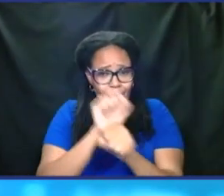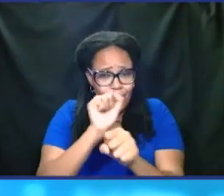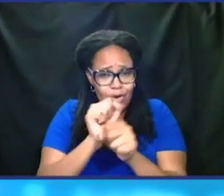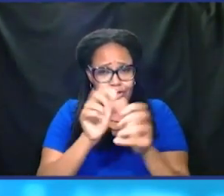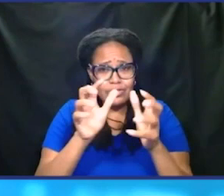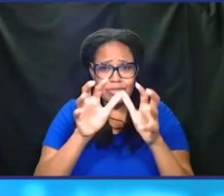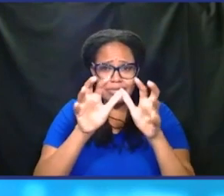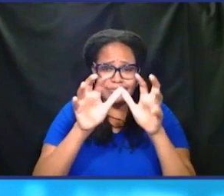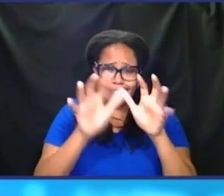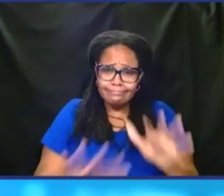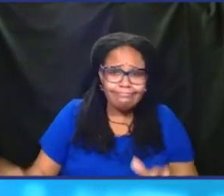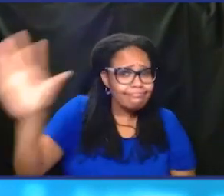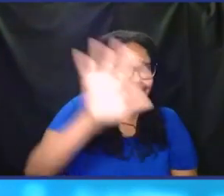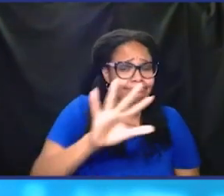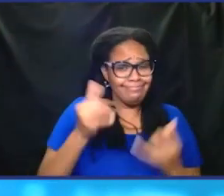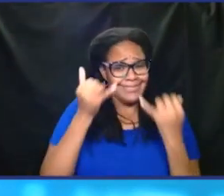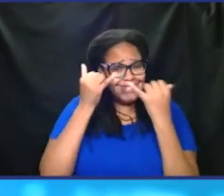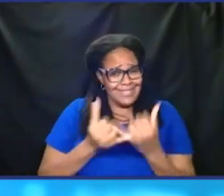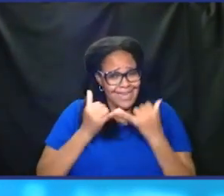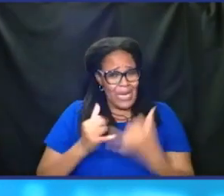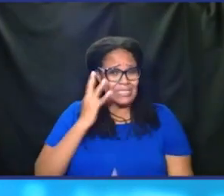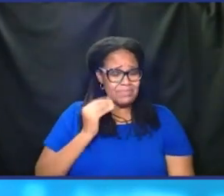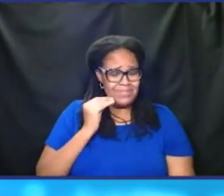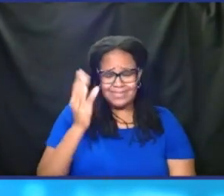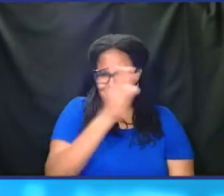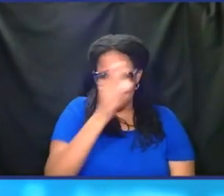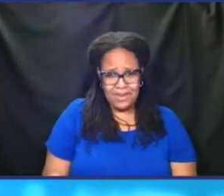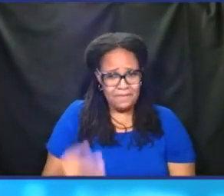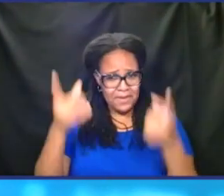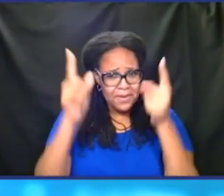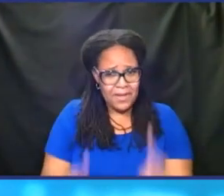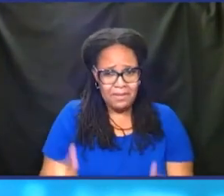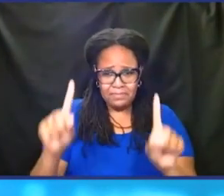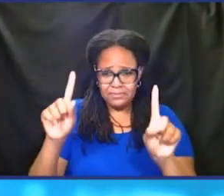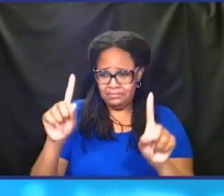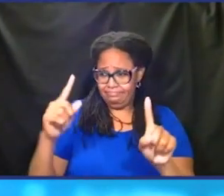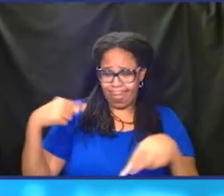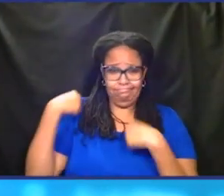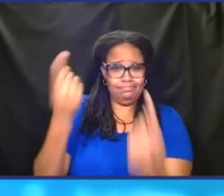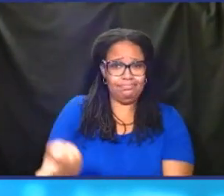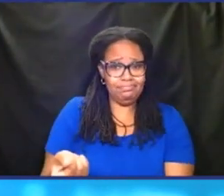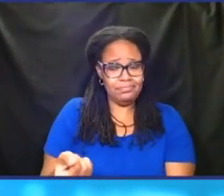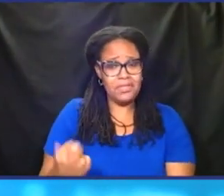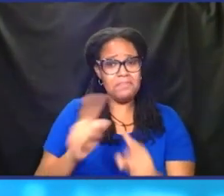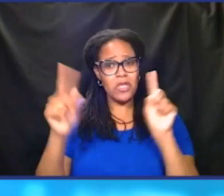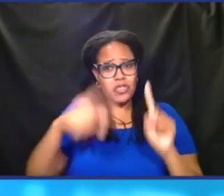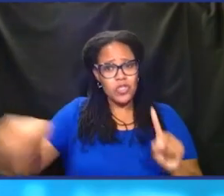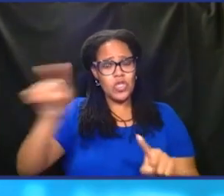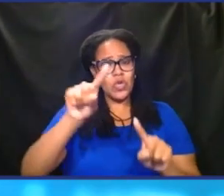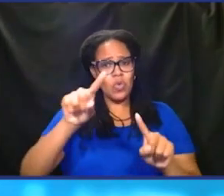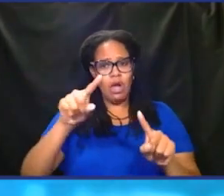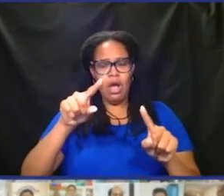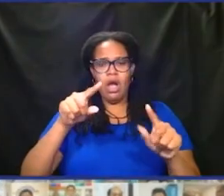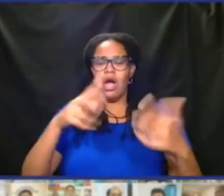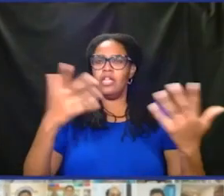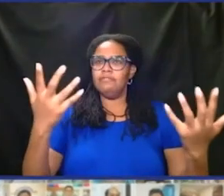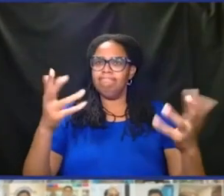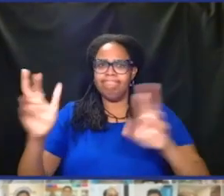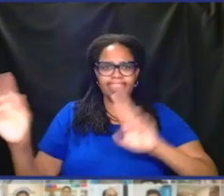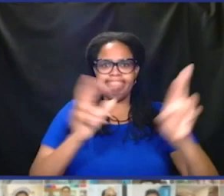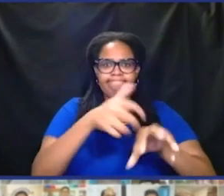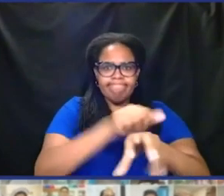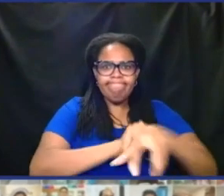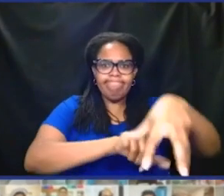unprecedented time. And in so many places around the world, you have risen to this unprecedented challenge. So on behalf of all of us, thank